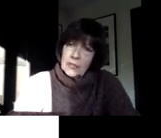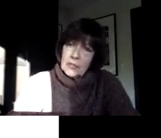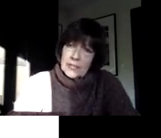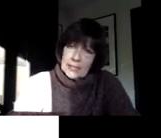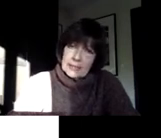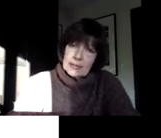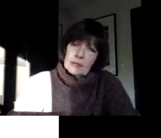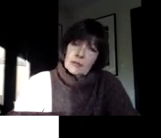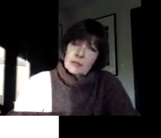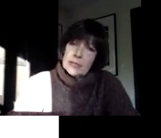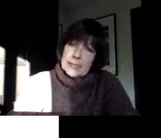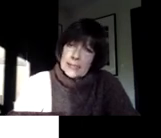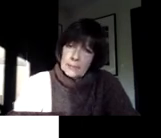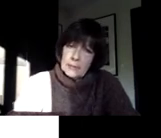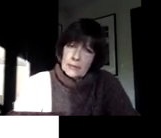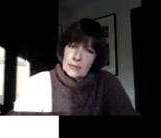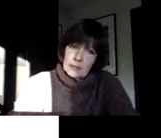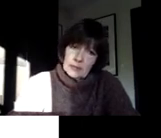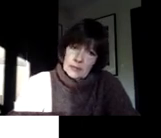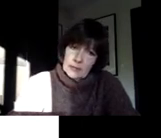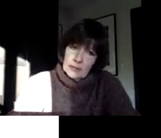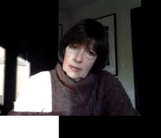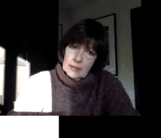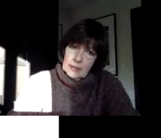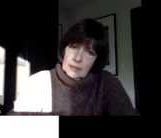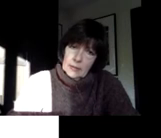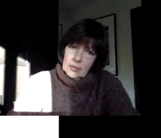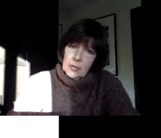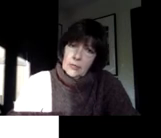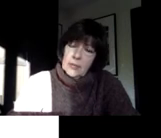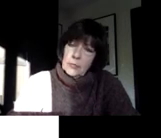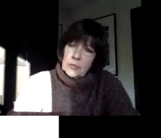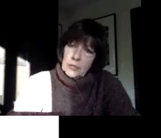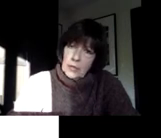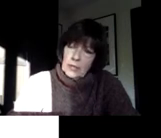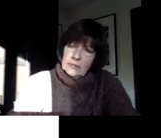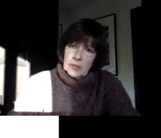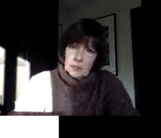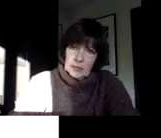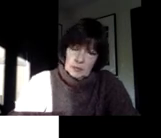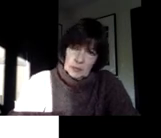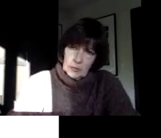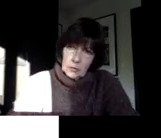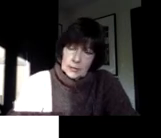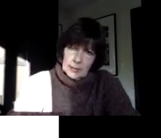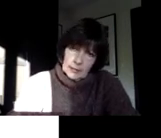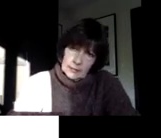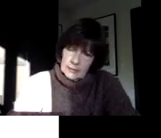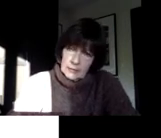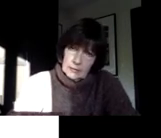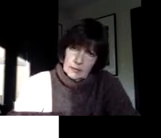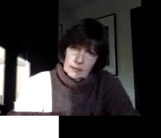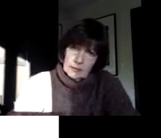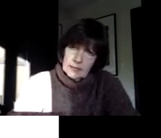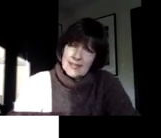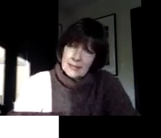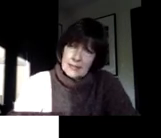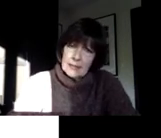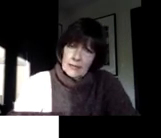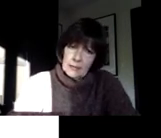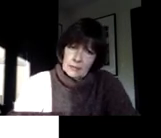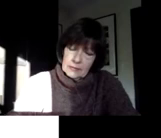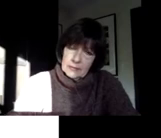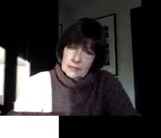for understanding, for acceptance, to know that we should all of us be able to hold hands and